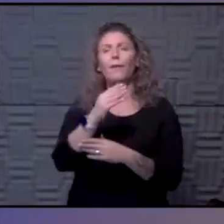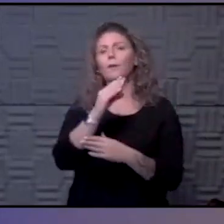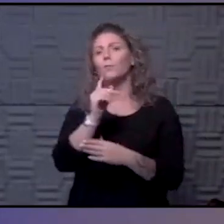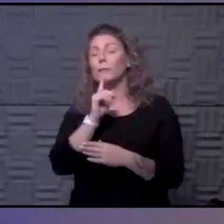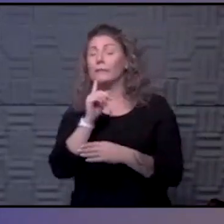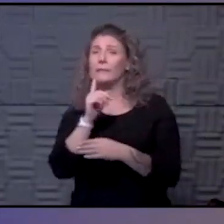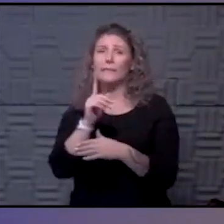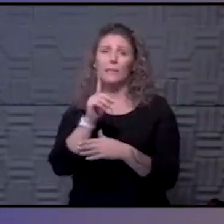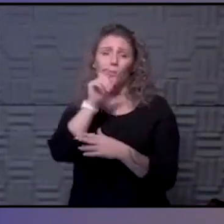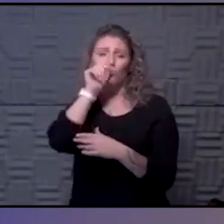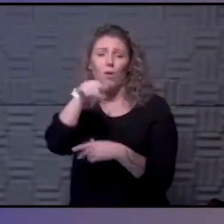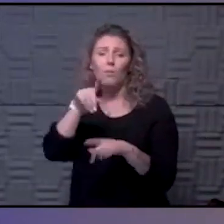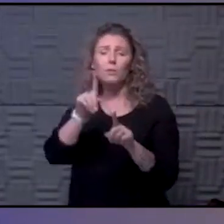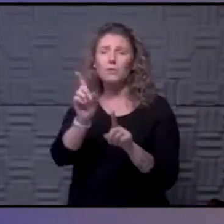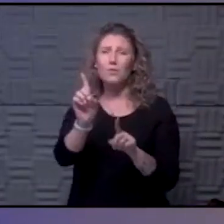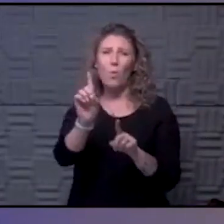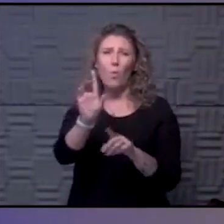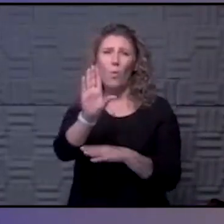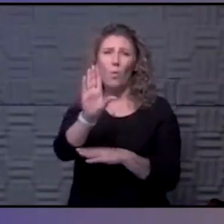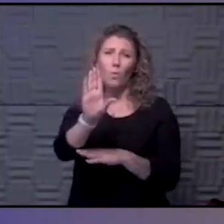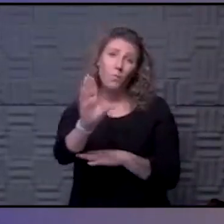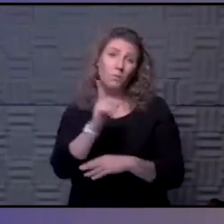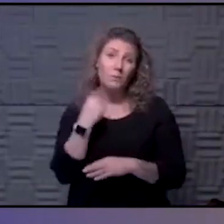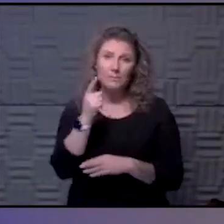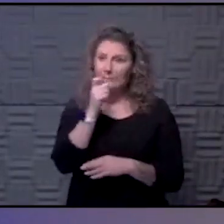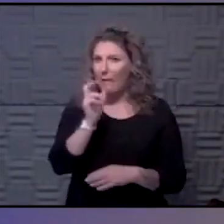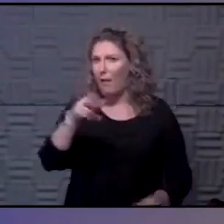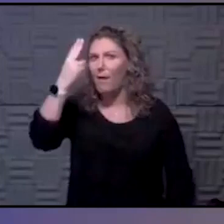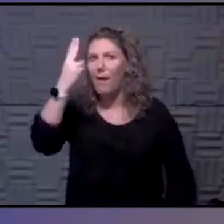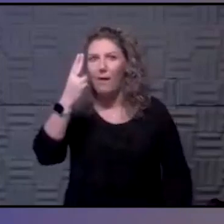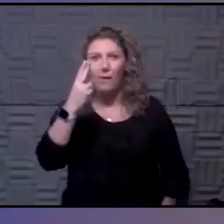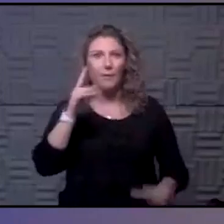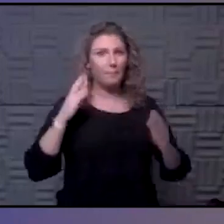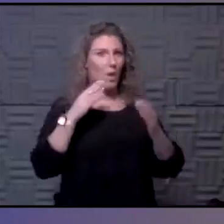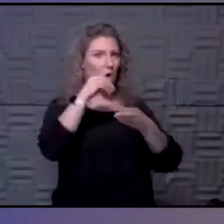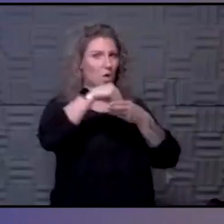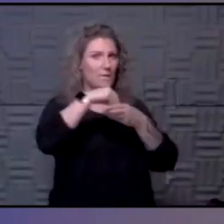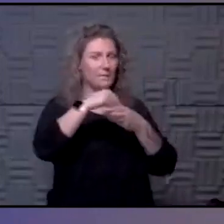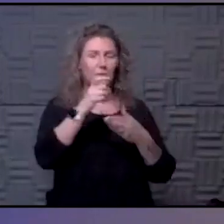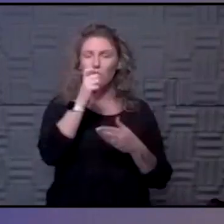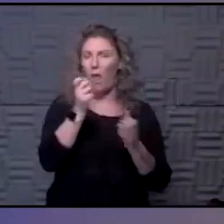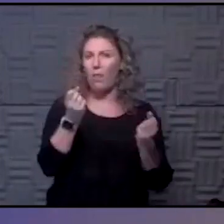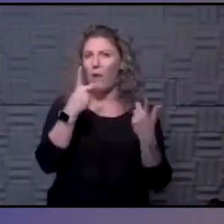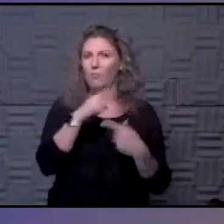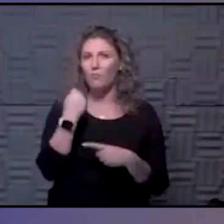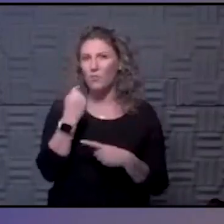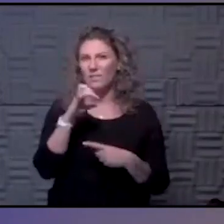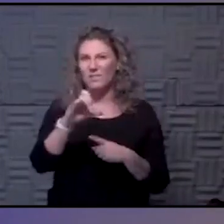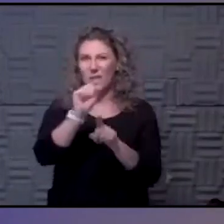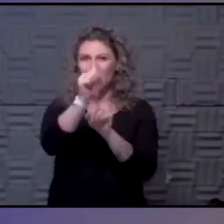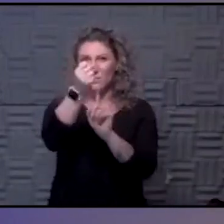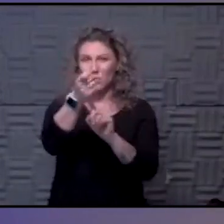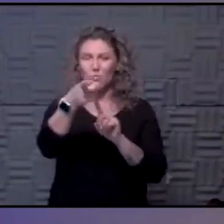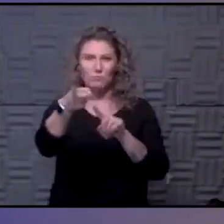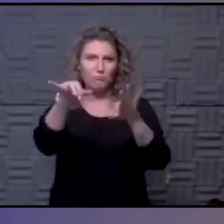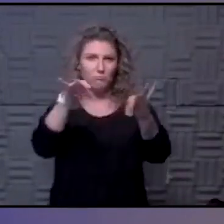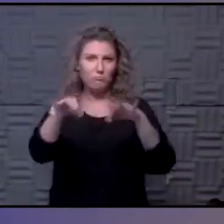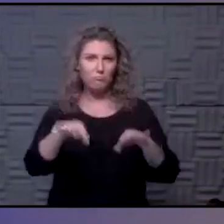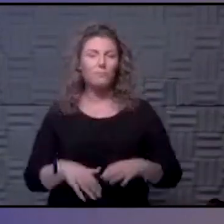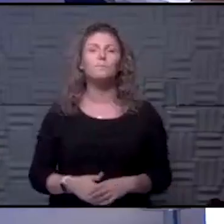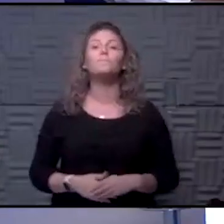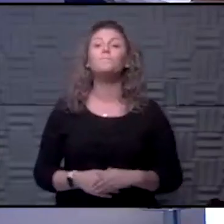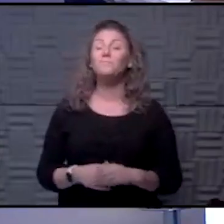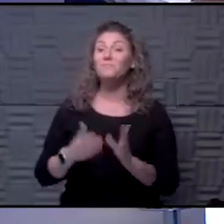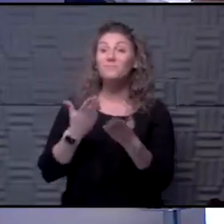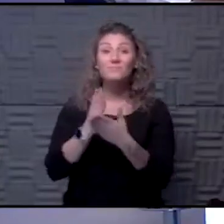concentrations where your risk of getting it is not as high as indoors. So I don't think there's a lot of risk there in that scenario that she painted at all.